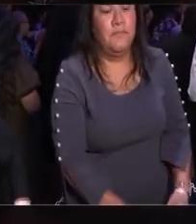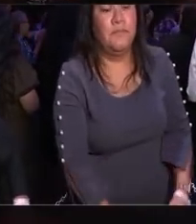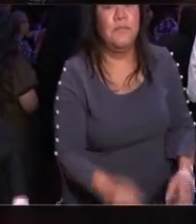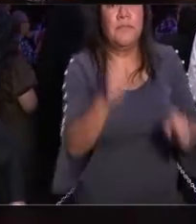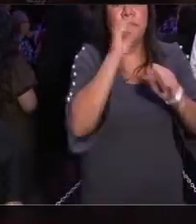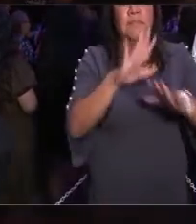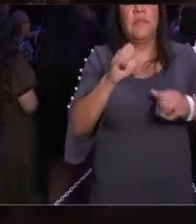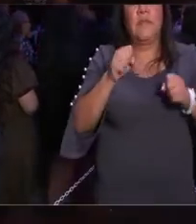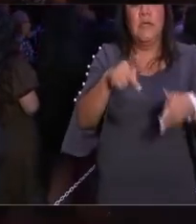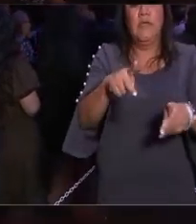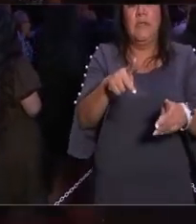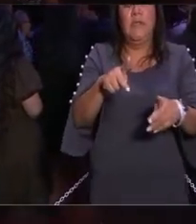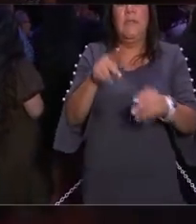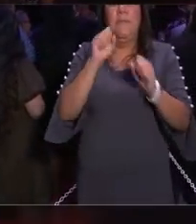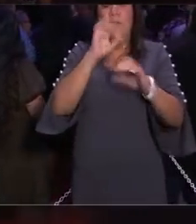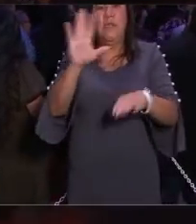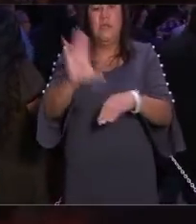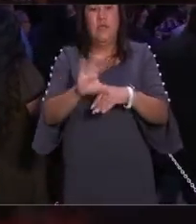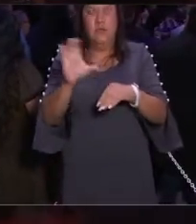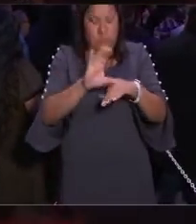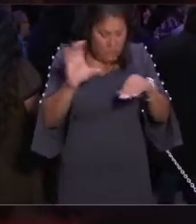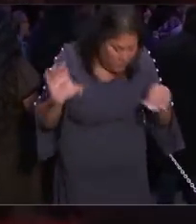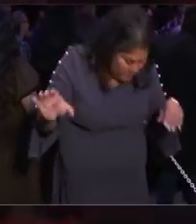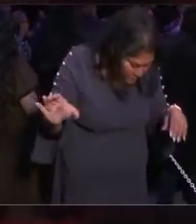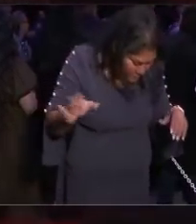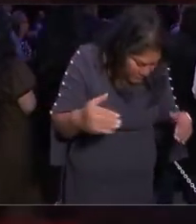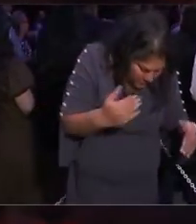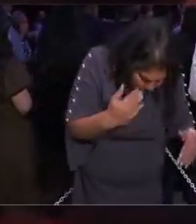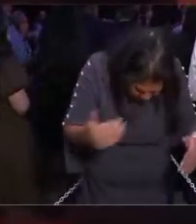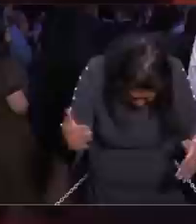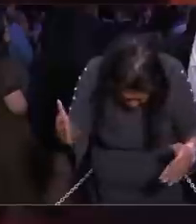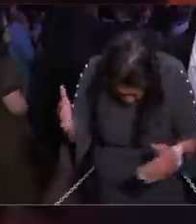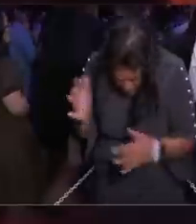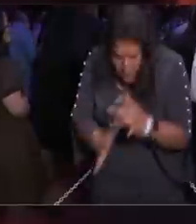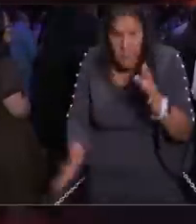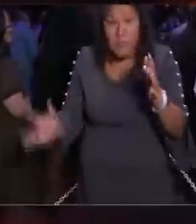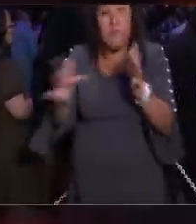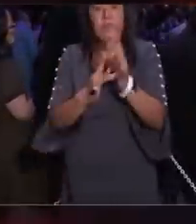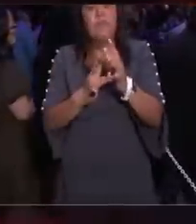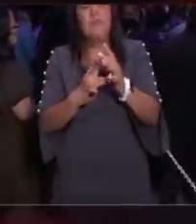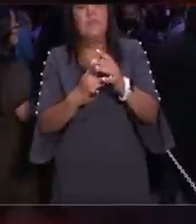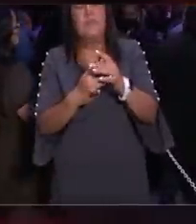church. Thank you, Jesus.